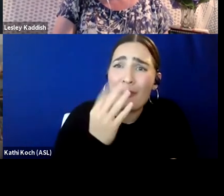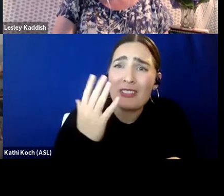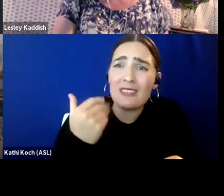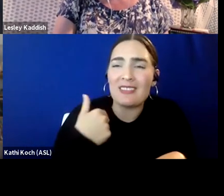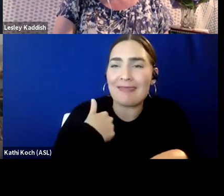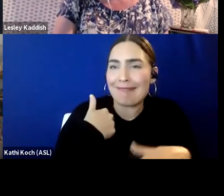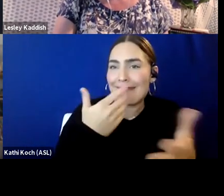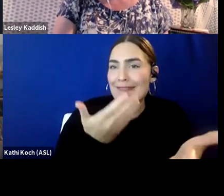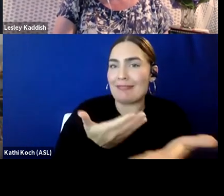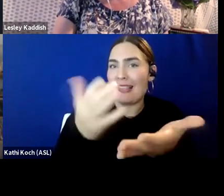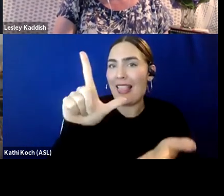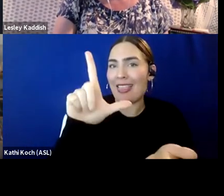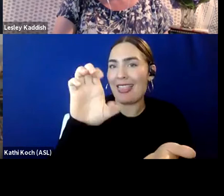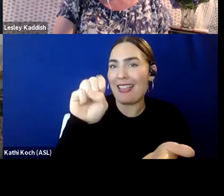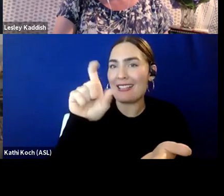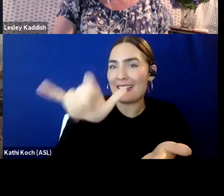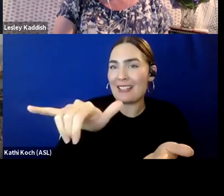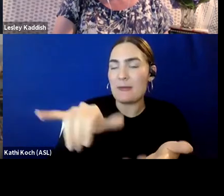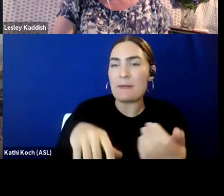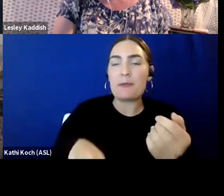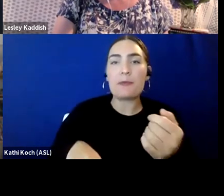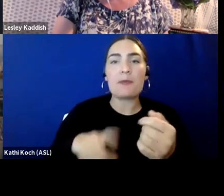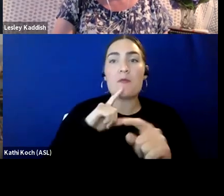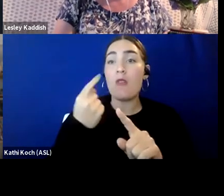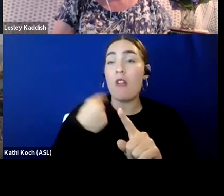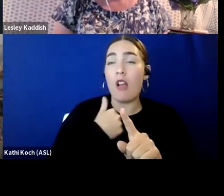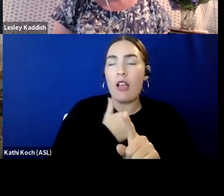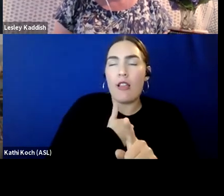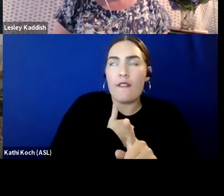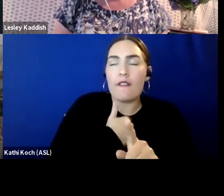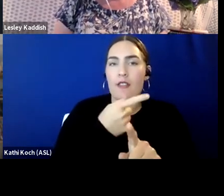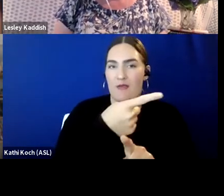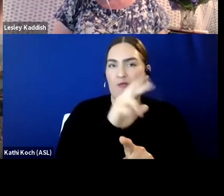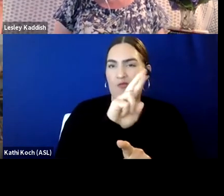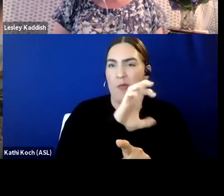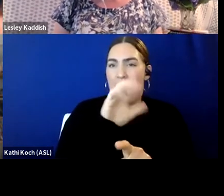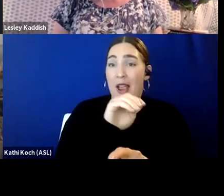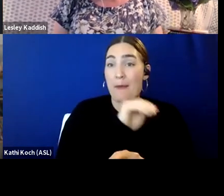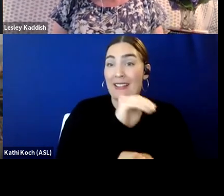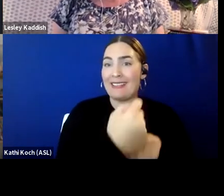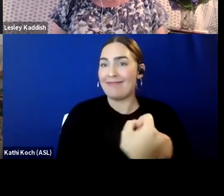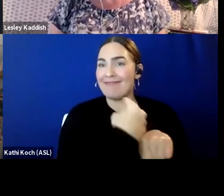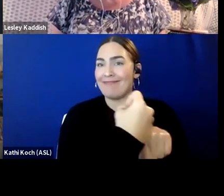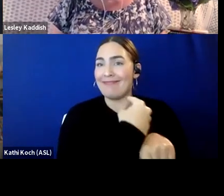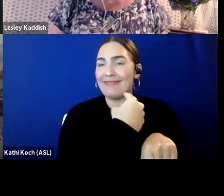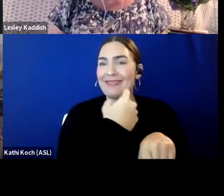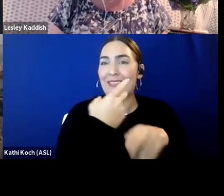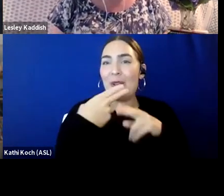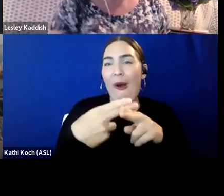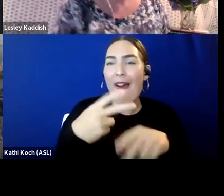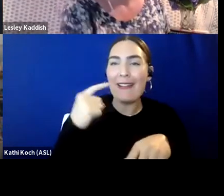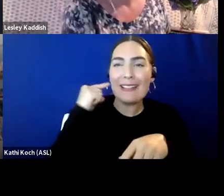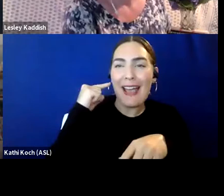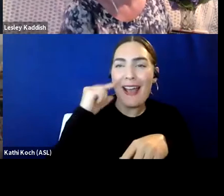it over to Lesley in a minute. But one thing I loved was Rebecca would send me like these little sound clips, and I'd be like,